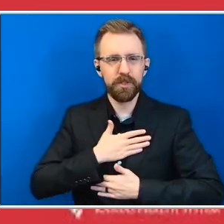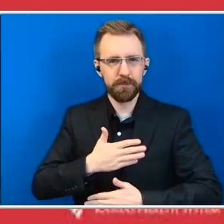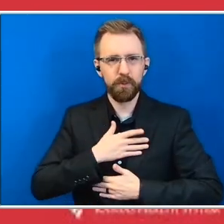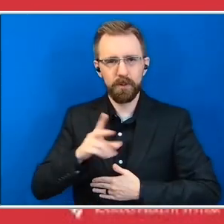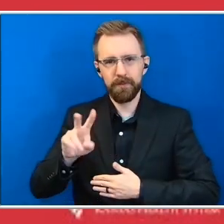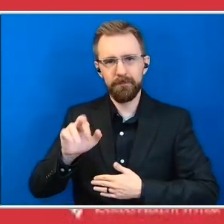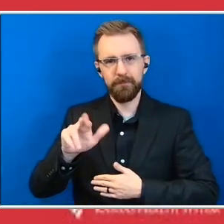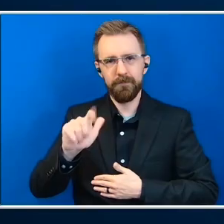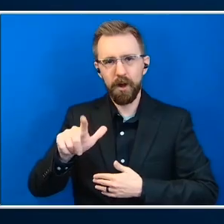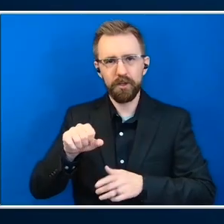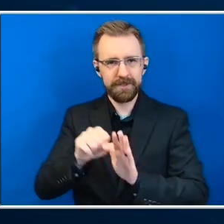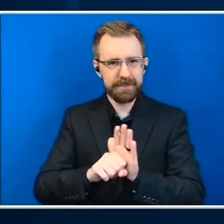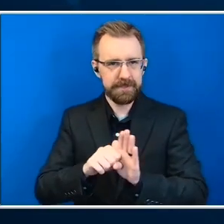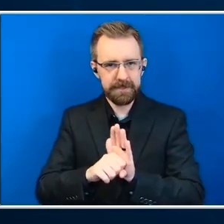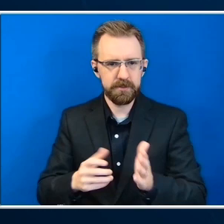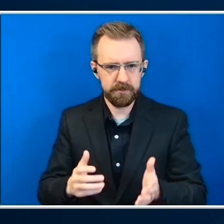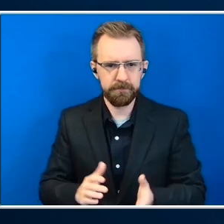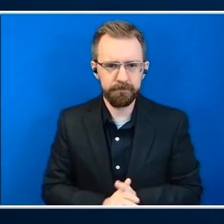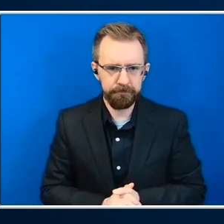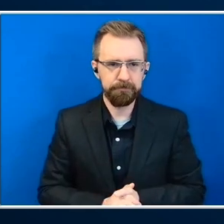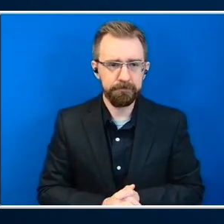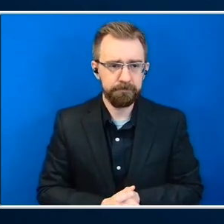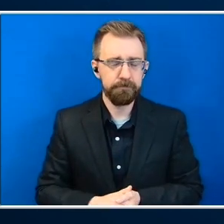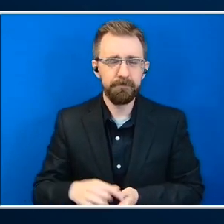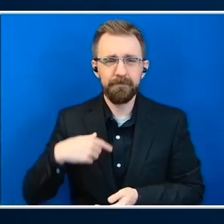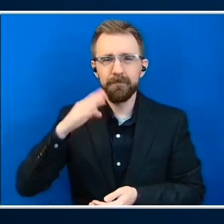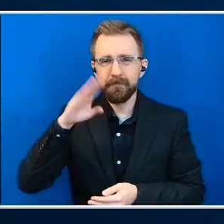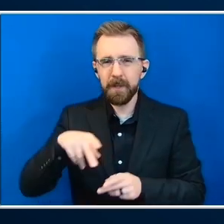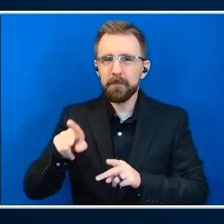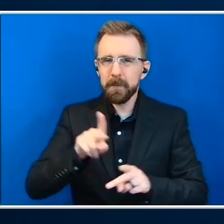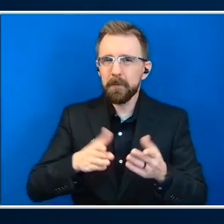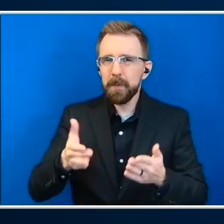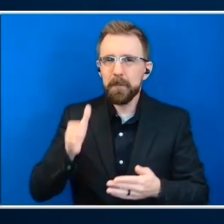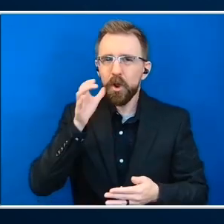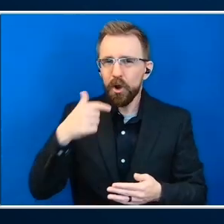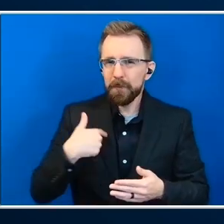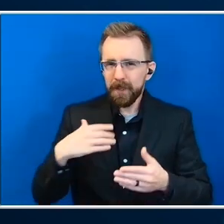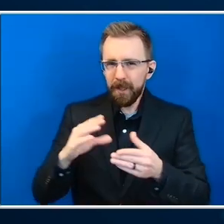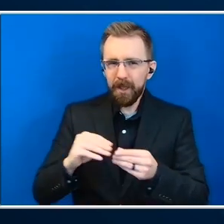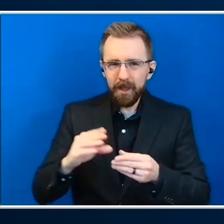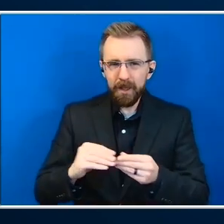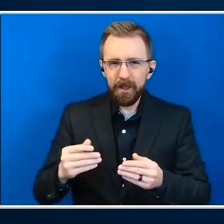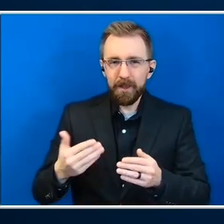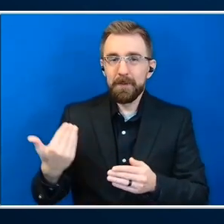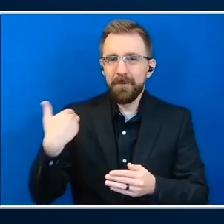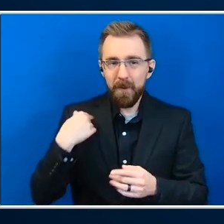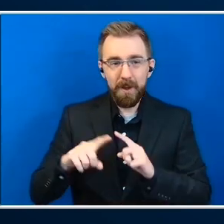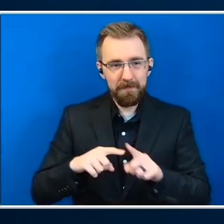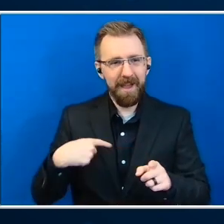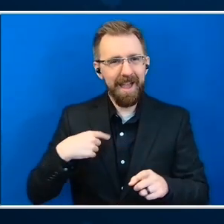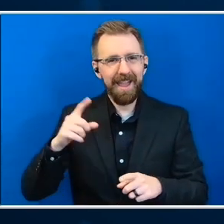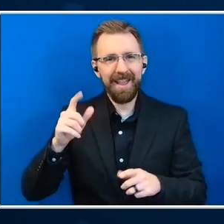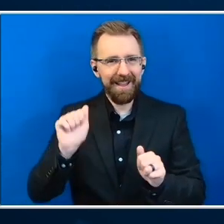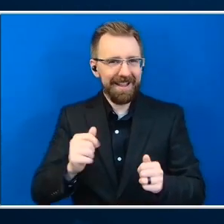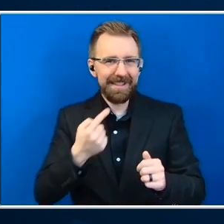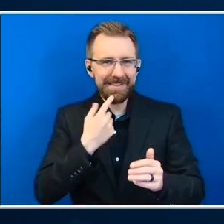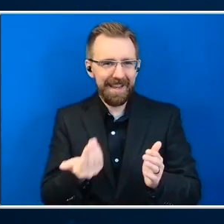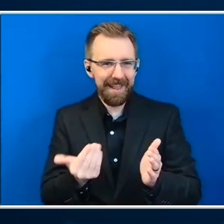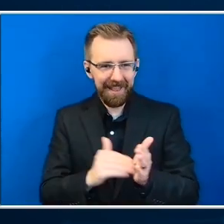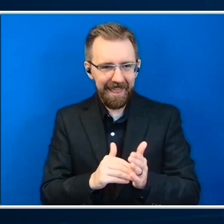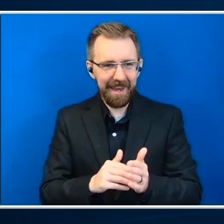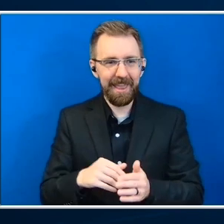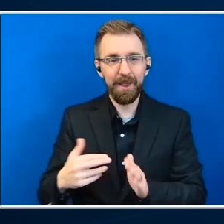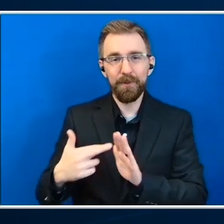seasons. I know people maybe have heard me say this once before, but I can always say it again. The rules of